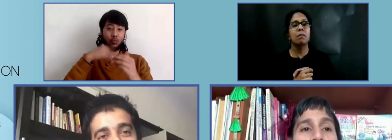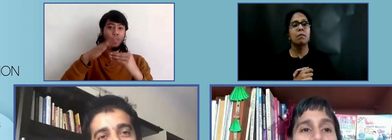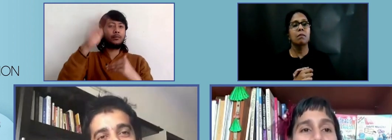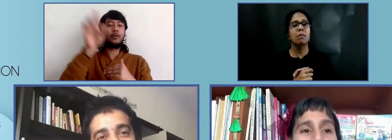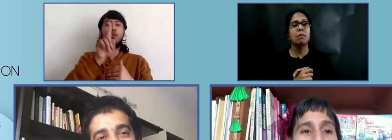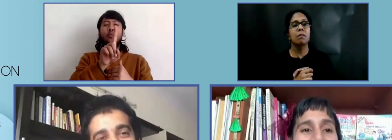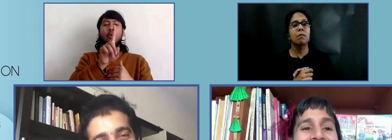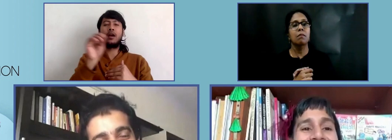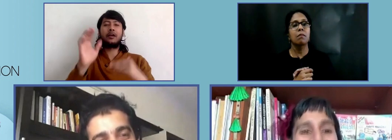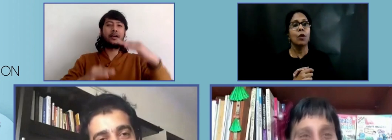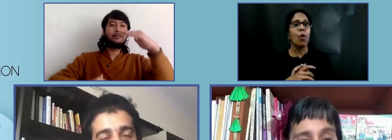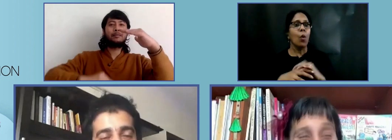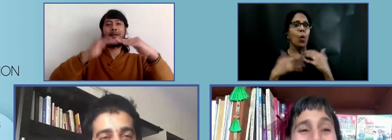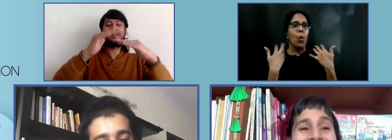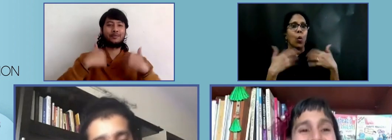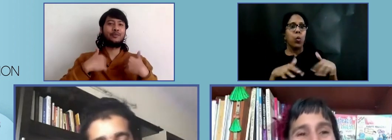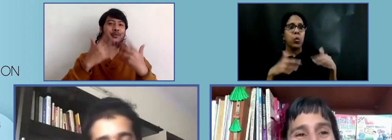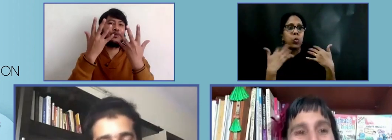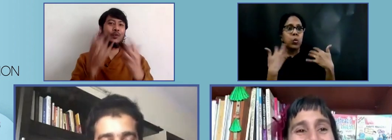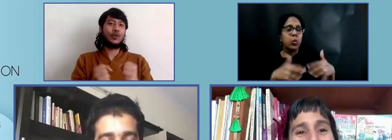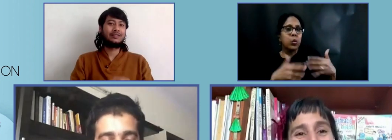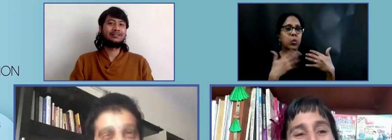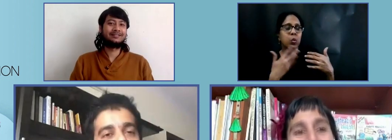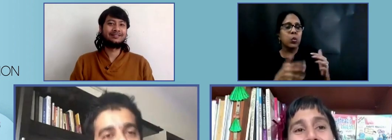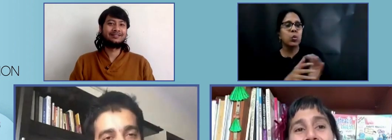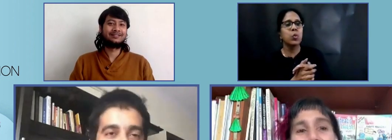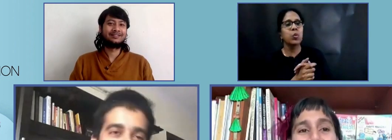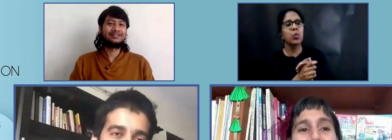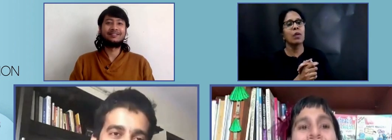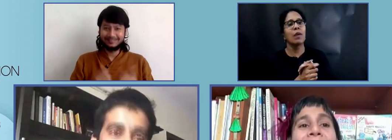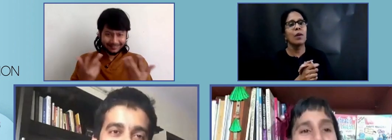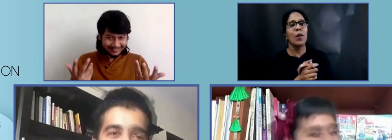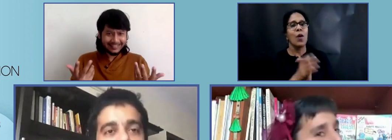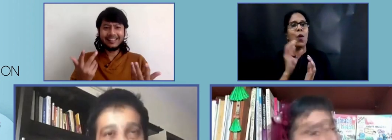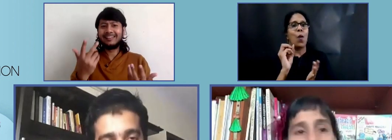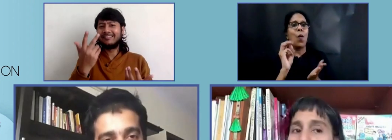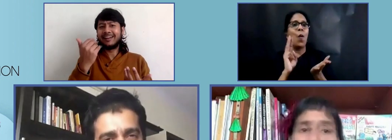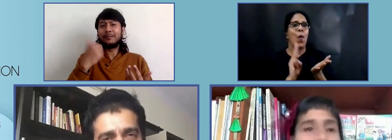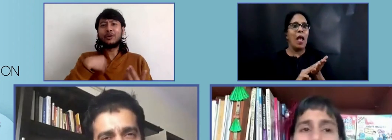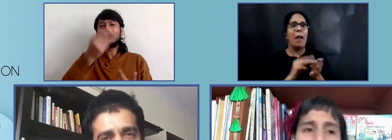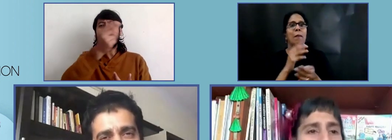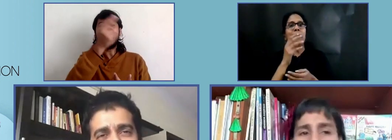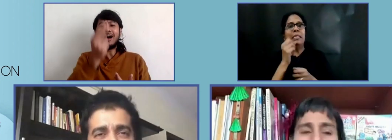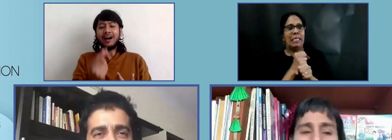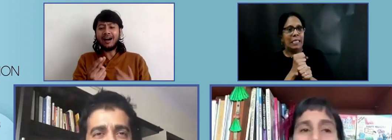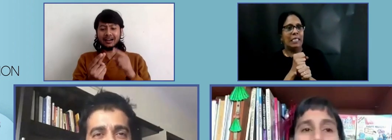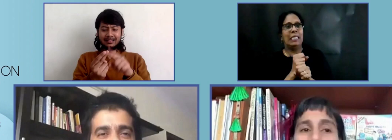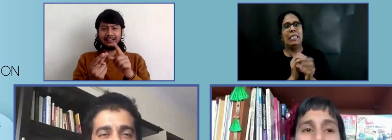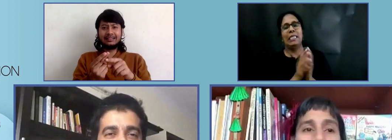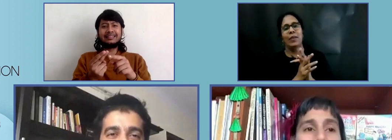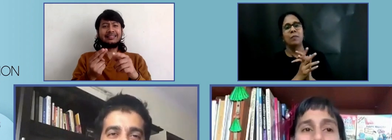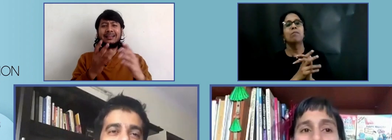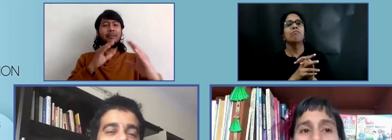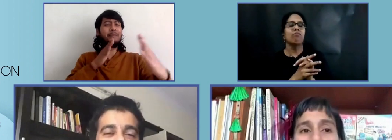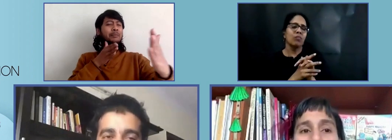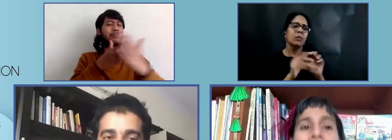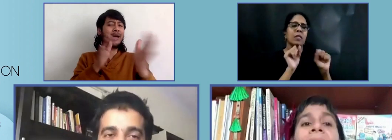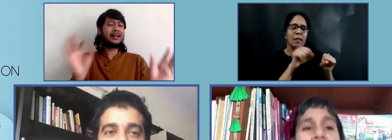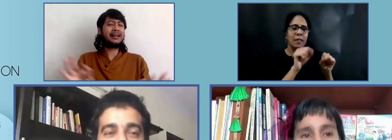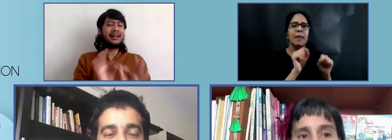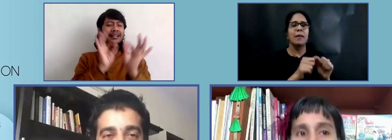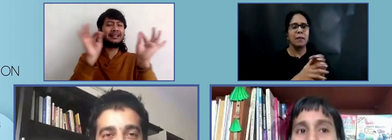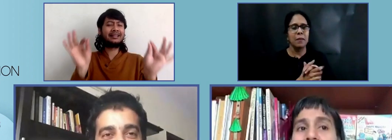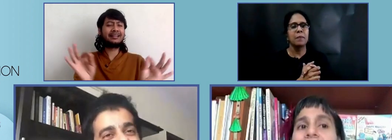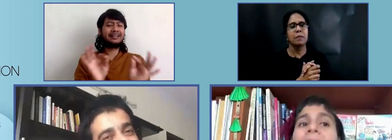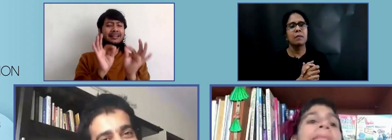oh my God. Yeah, because there's no language barrier, at least for art, right? You can go to any place and perform. People will still be